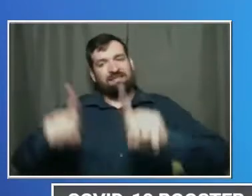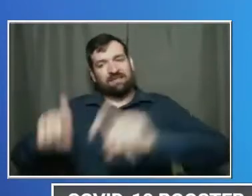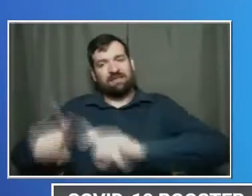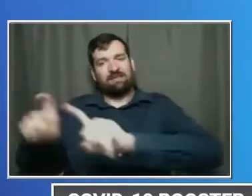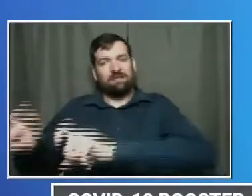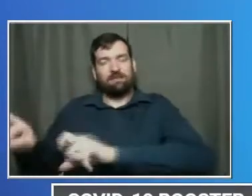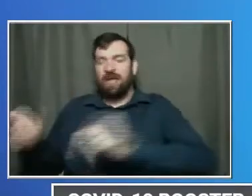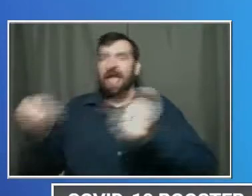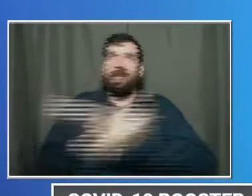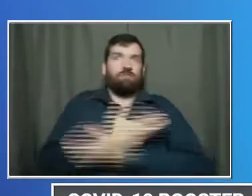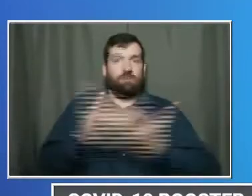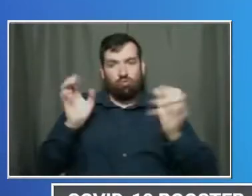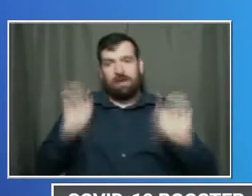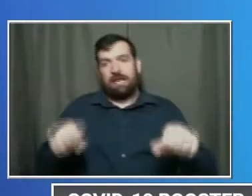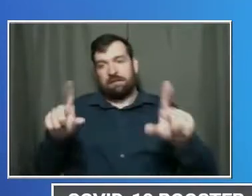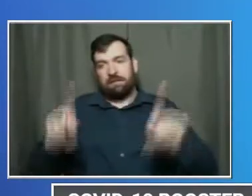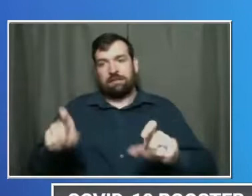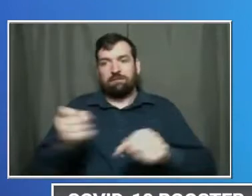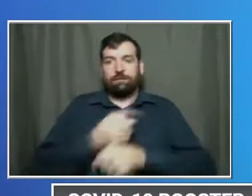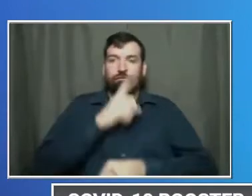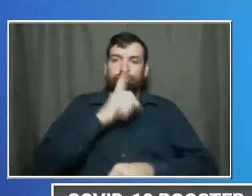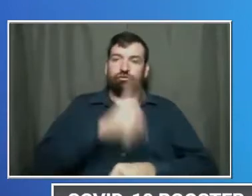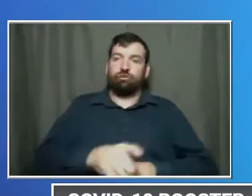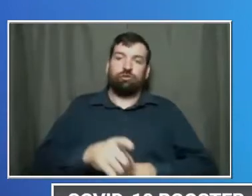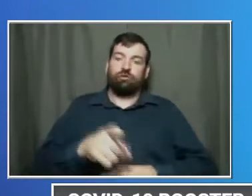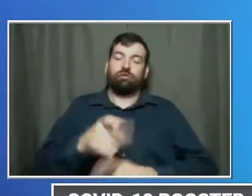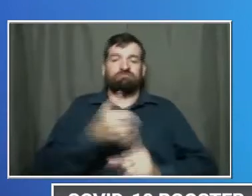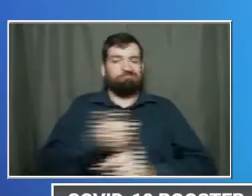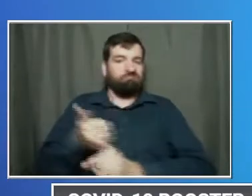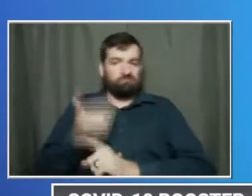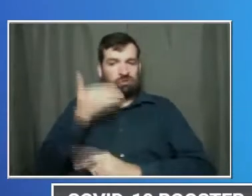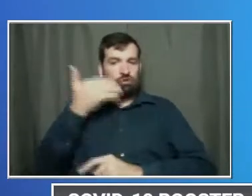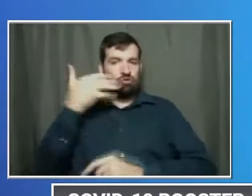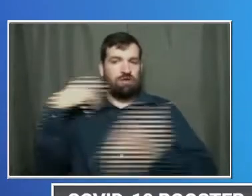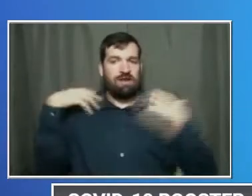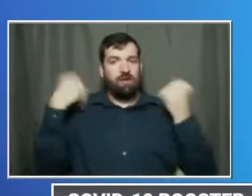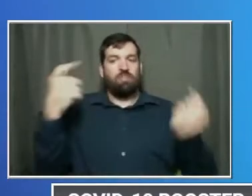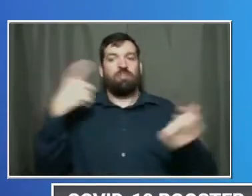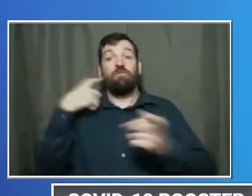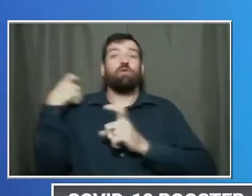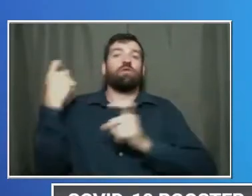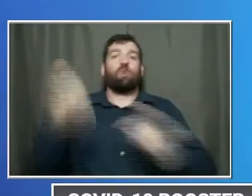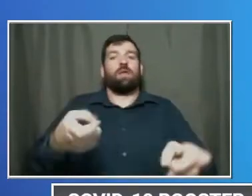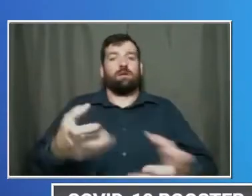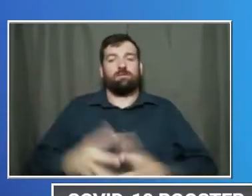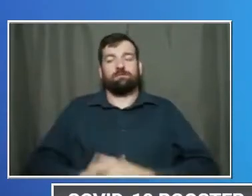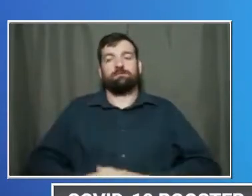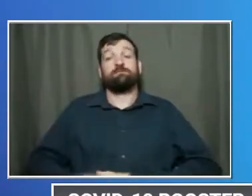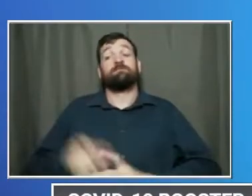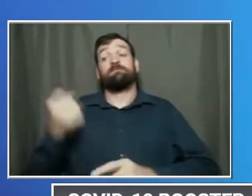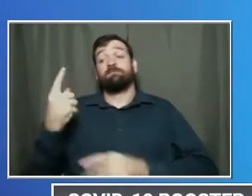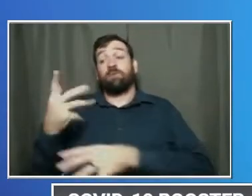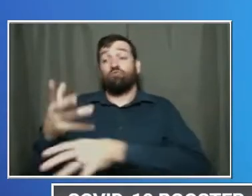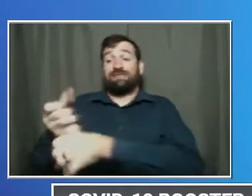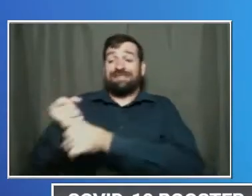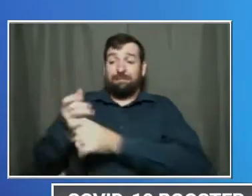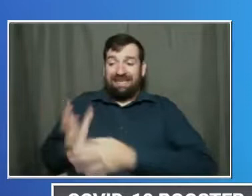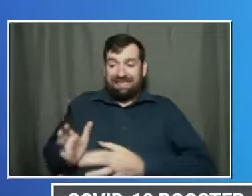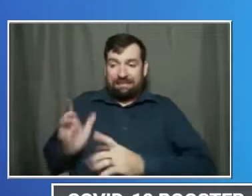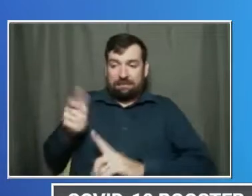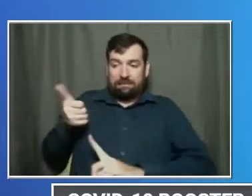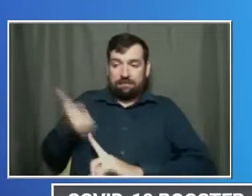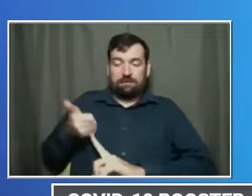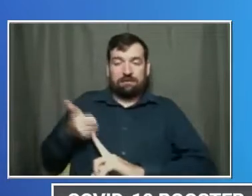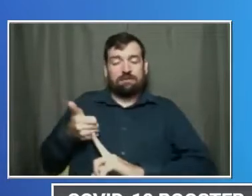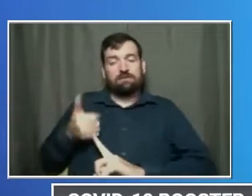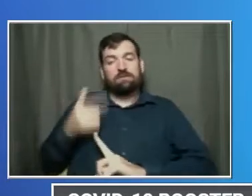possibly test for to make sure that they are in good health to donate a kidney. The recipients, I would think